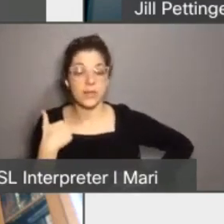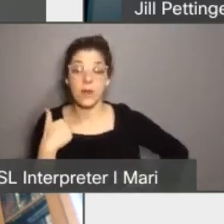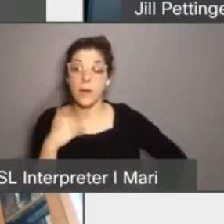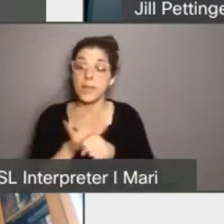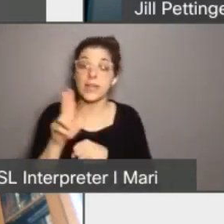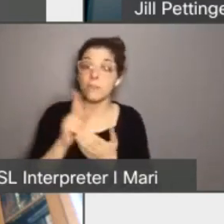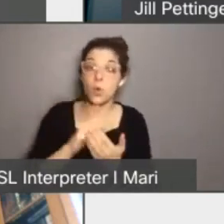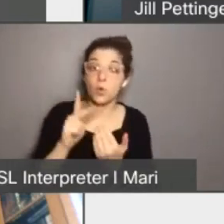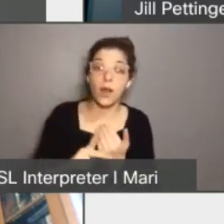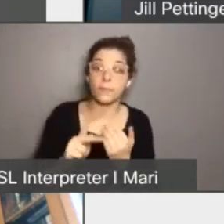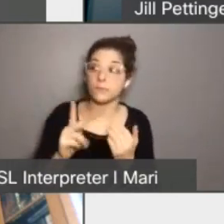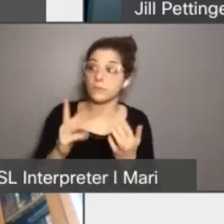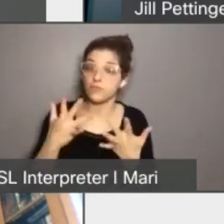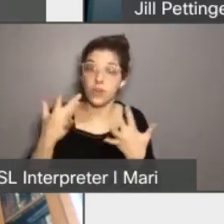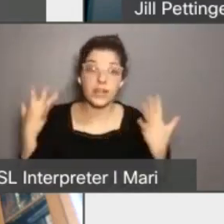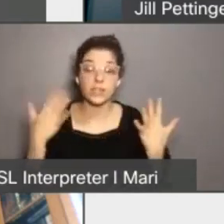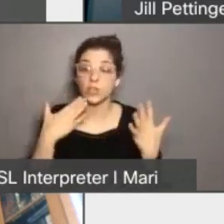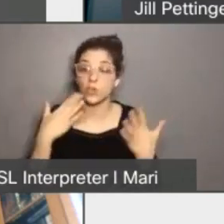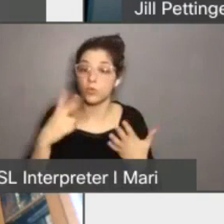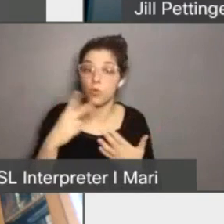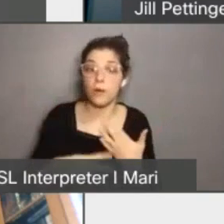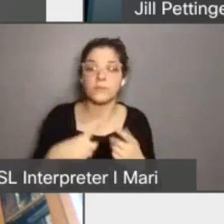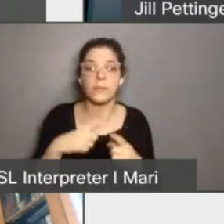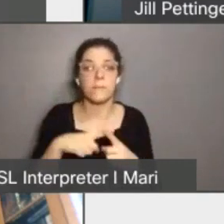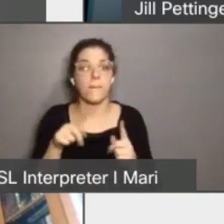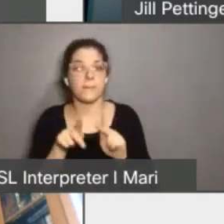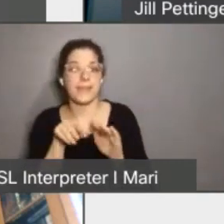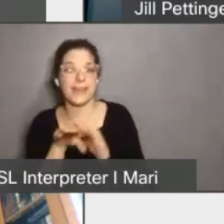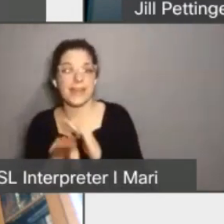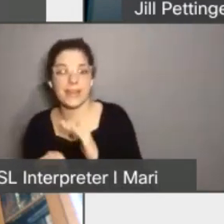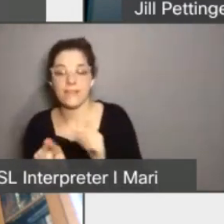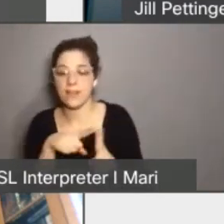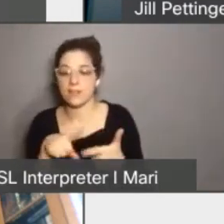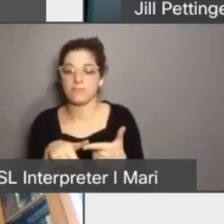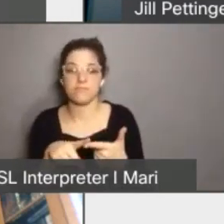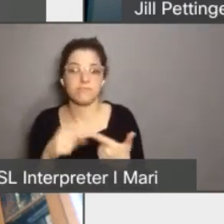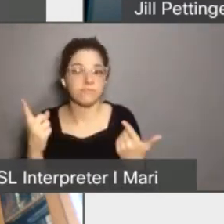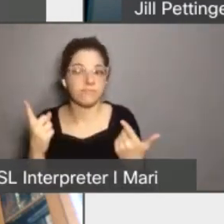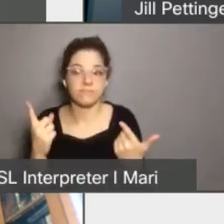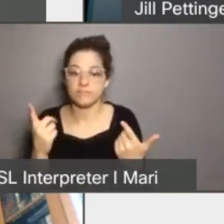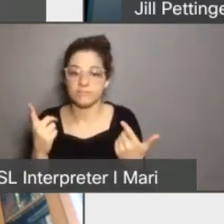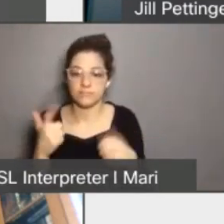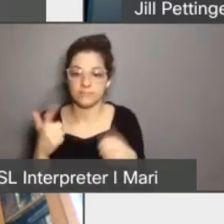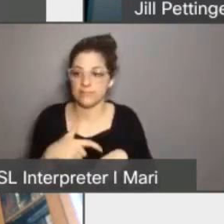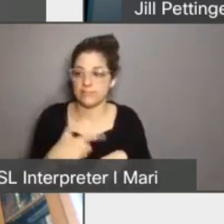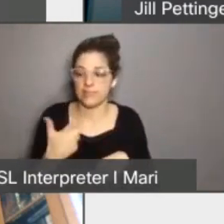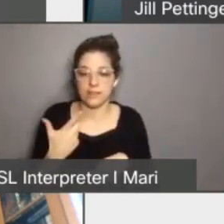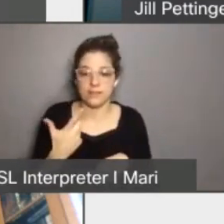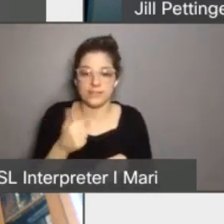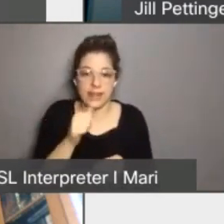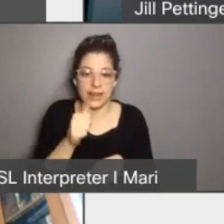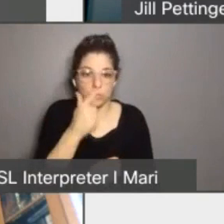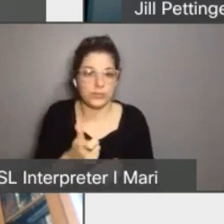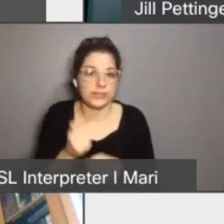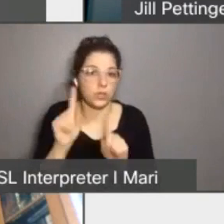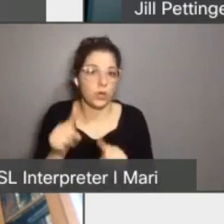programs, welcoming programs, but people get in them, and then within a record time, they're no longer interested in